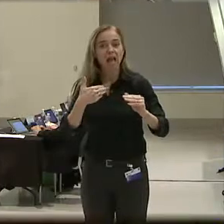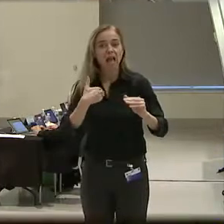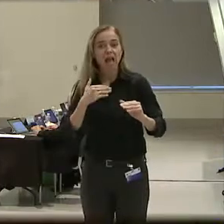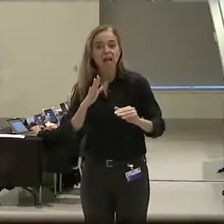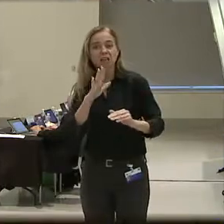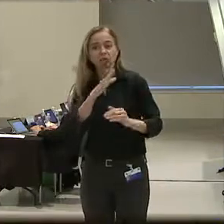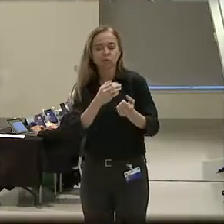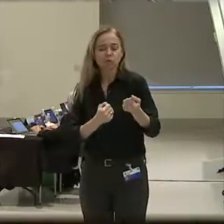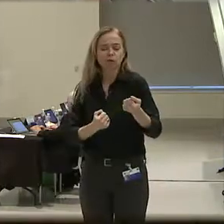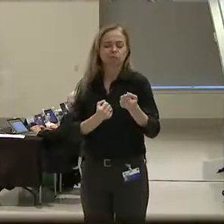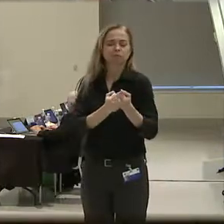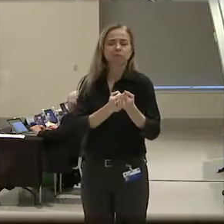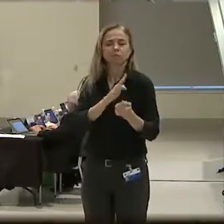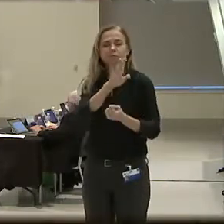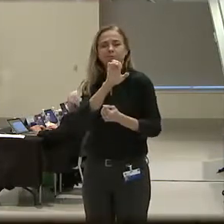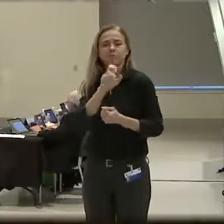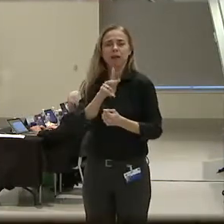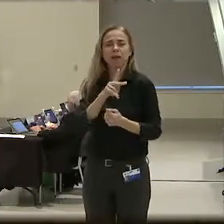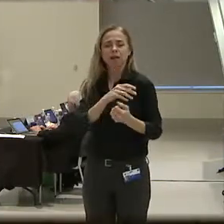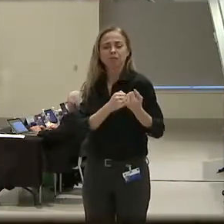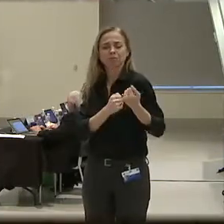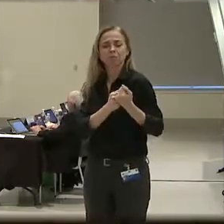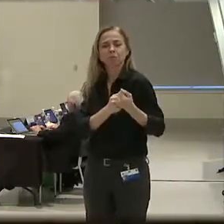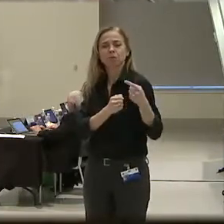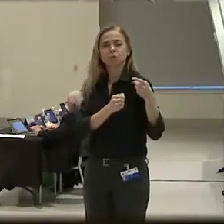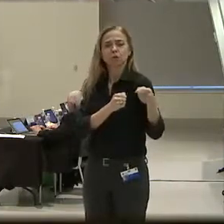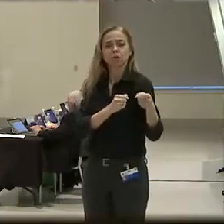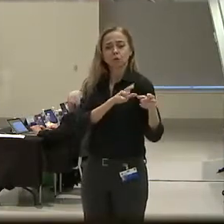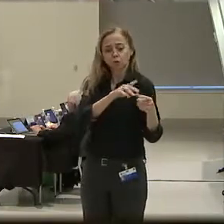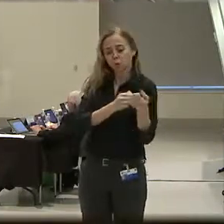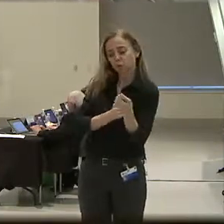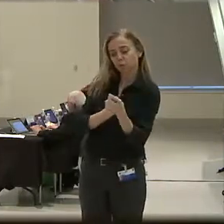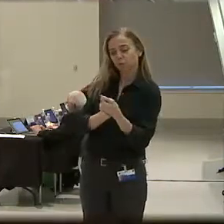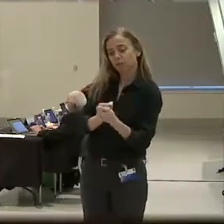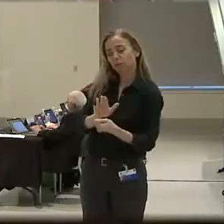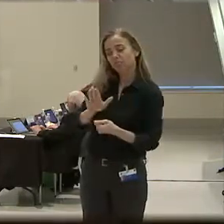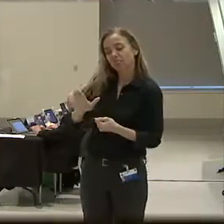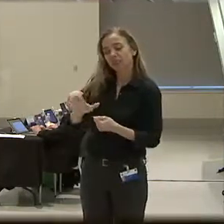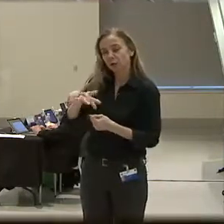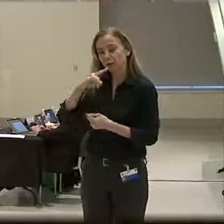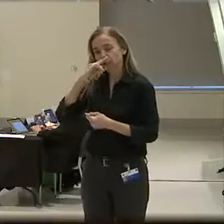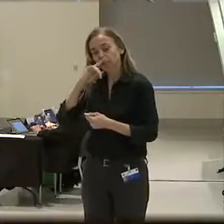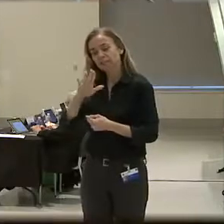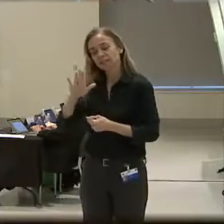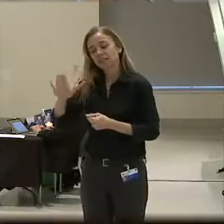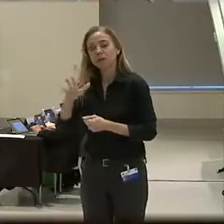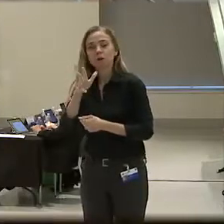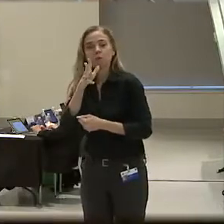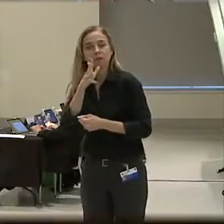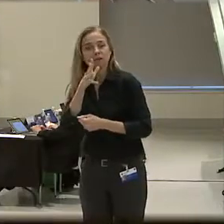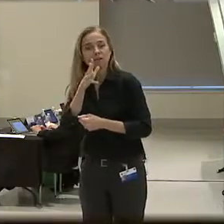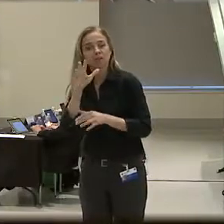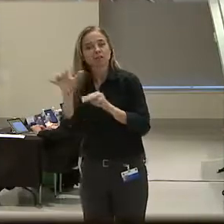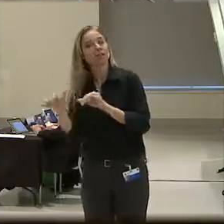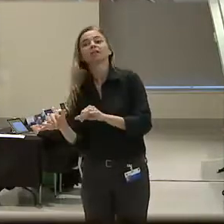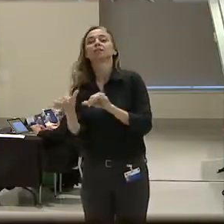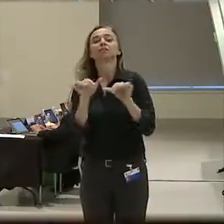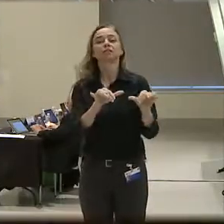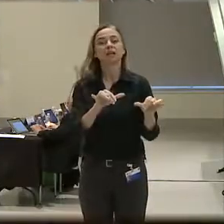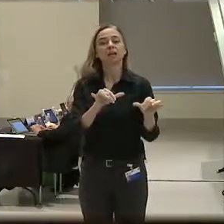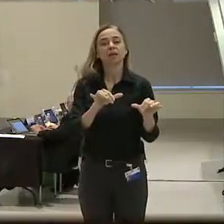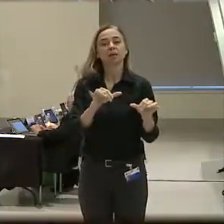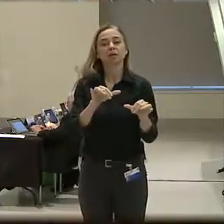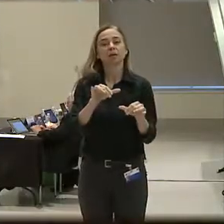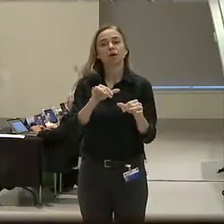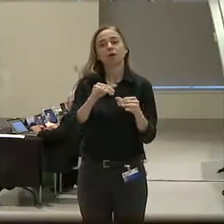they're looking out for you because you've looked out for their kids and their mothers. It was like when the when